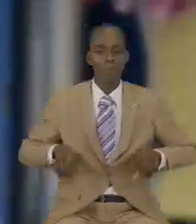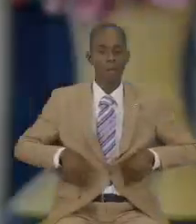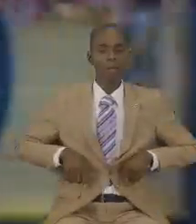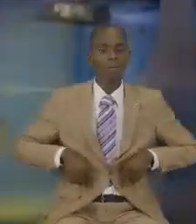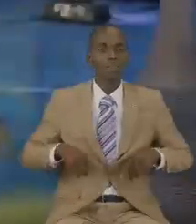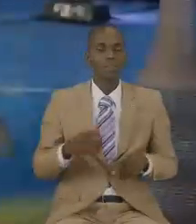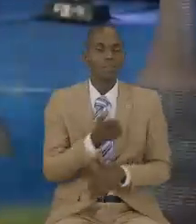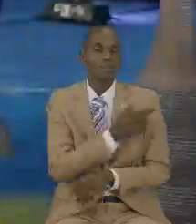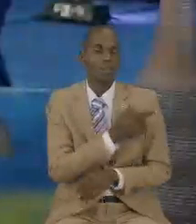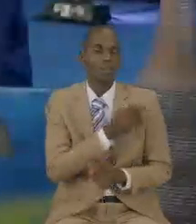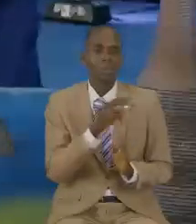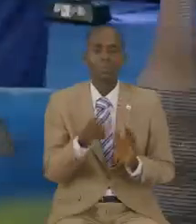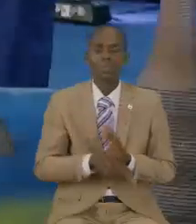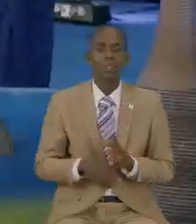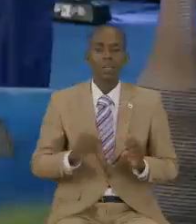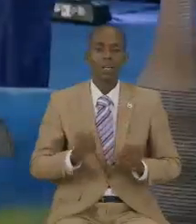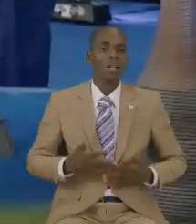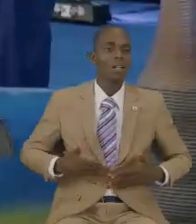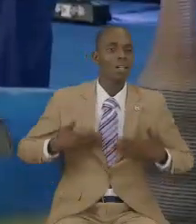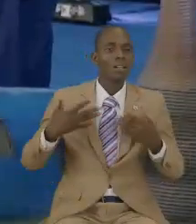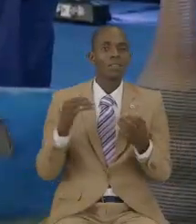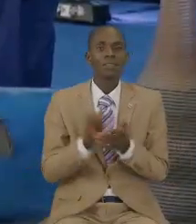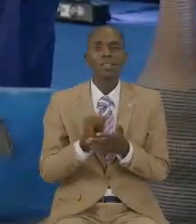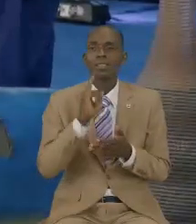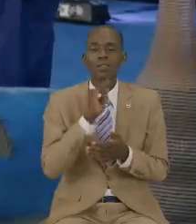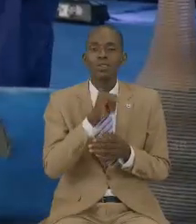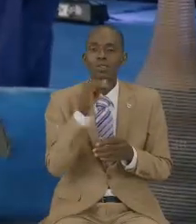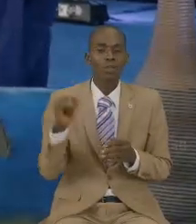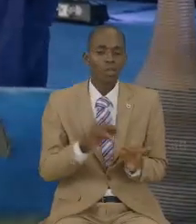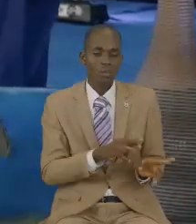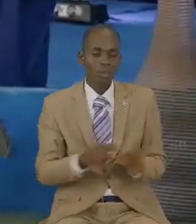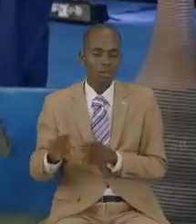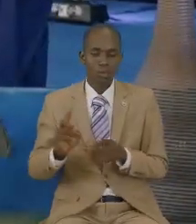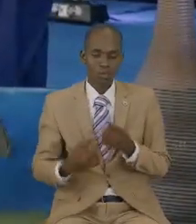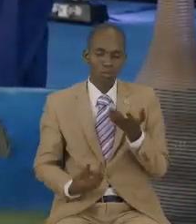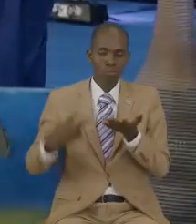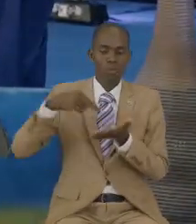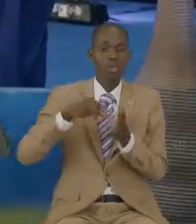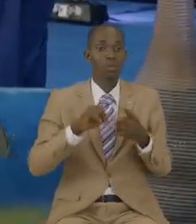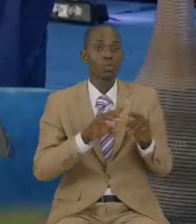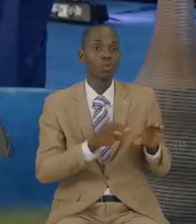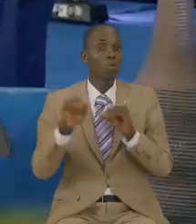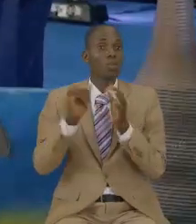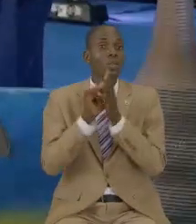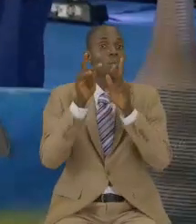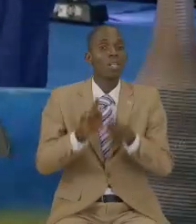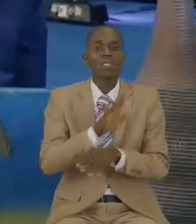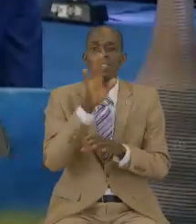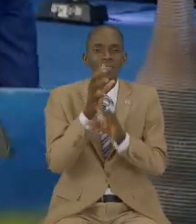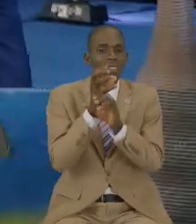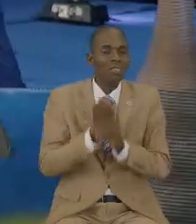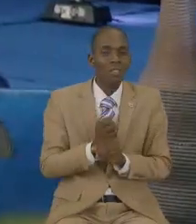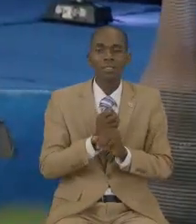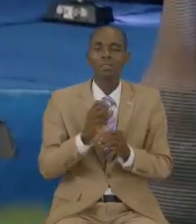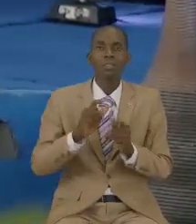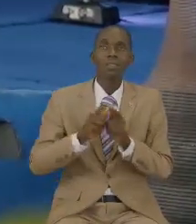life of laziness, a life that is not willing to rise and move, that fellow never gets near glory.